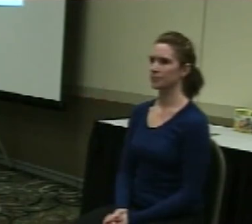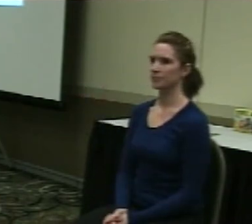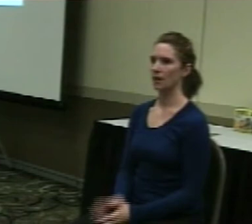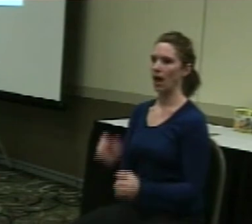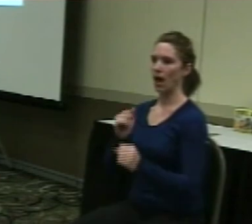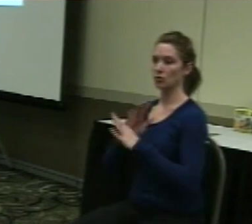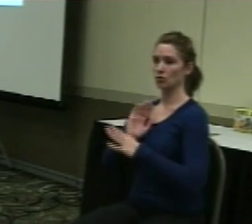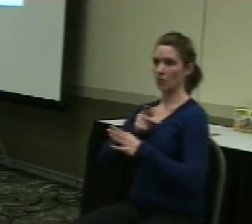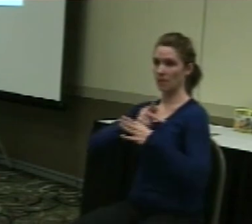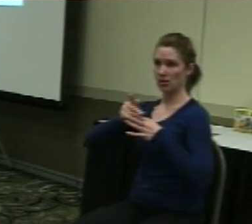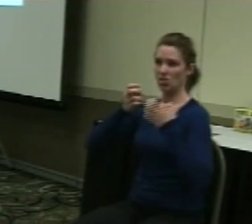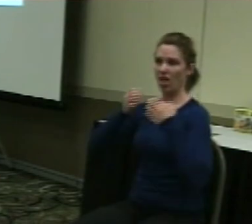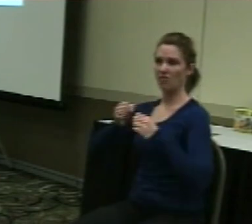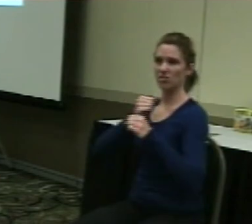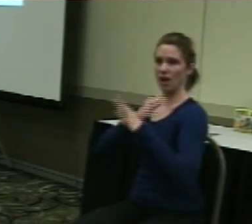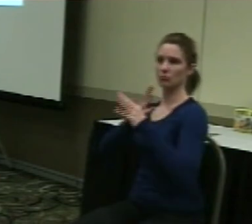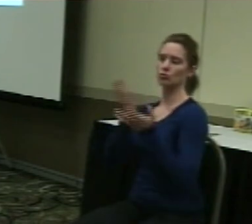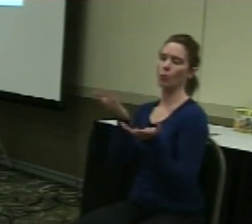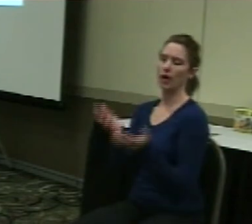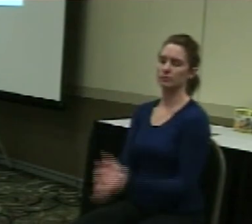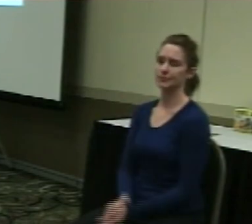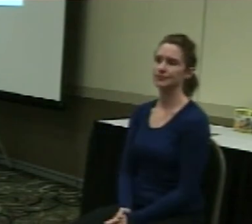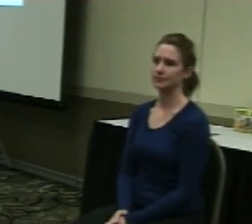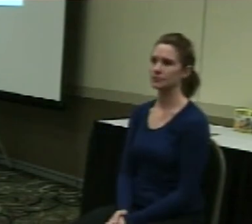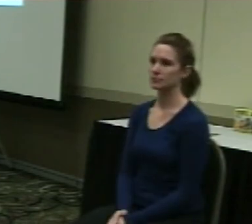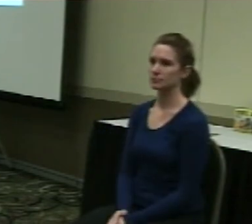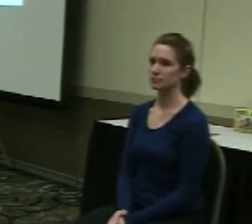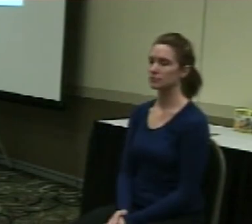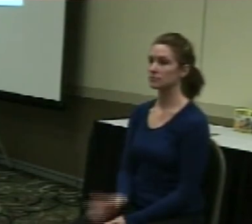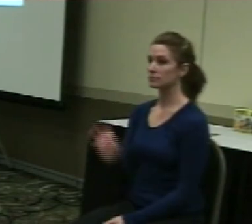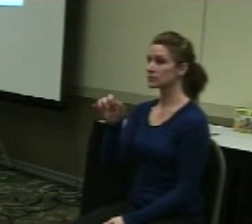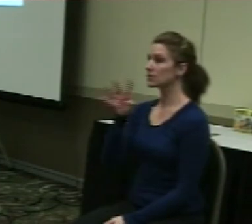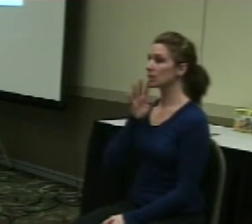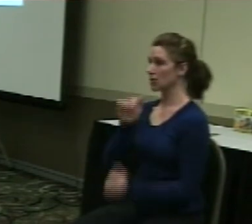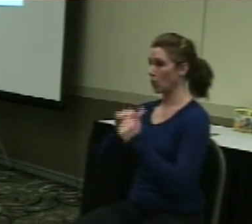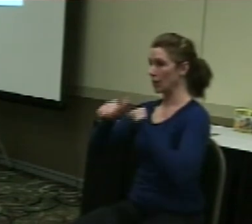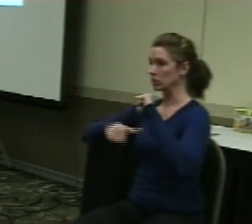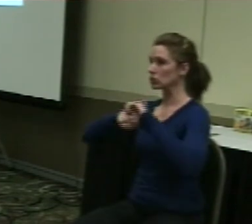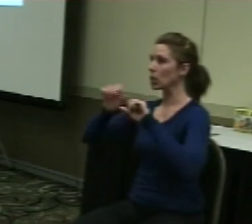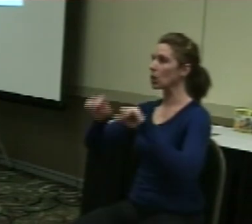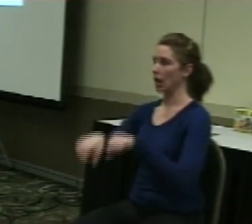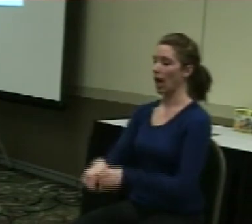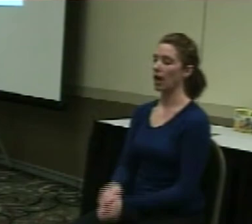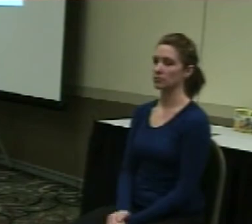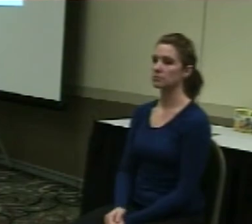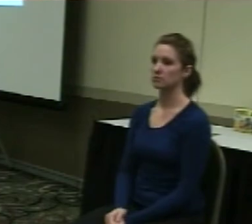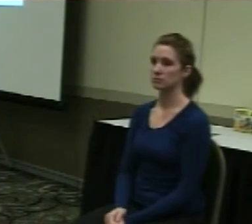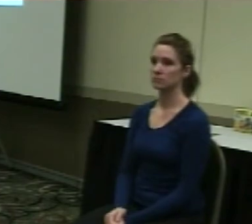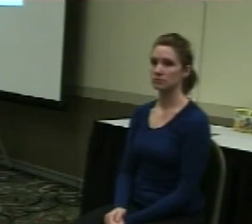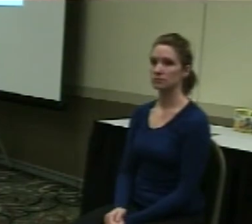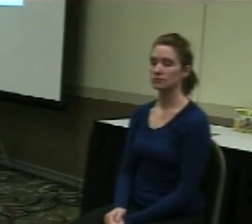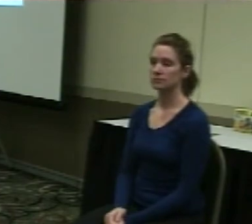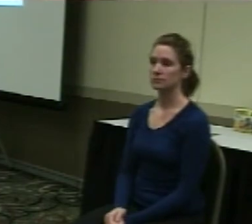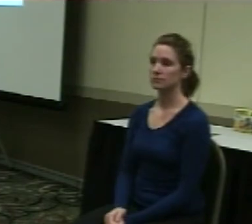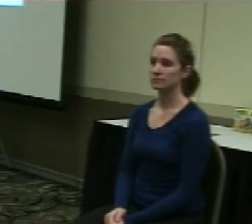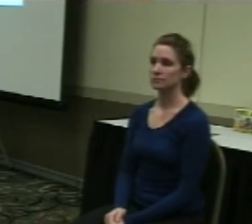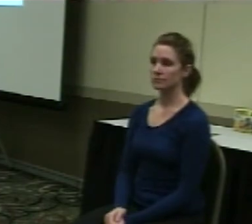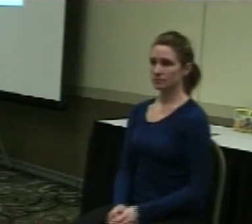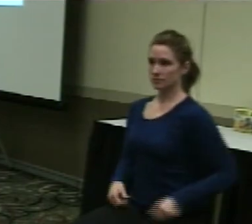Obstacles to our professional efforts. And you can talk loudly, by the way. You don't have to whisper at all.